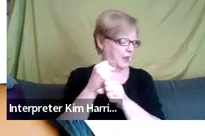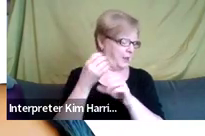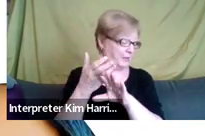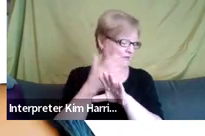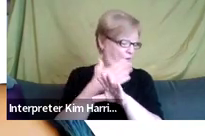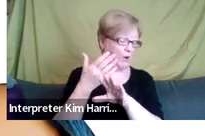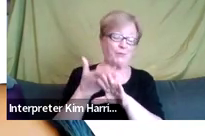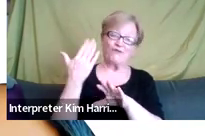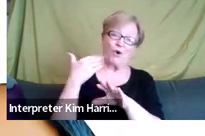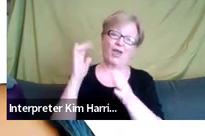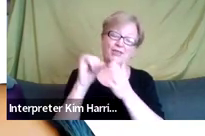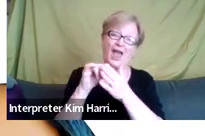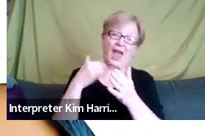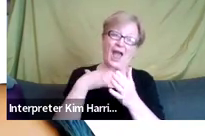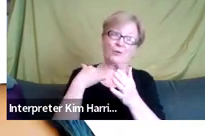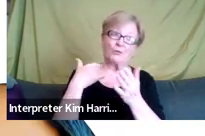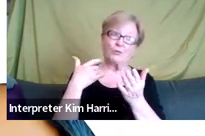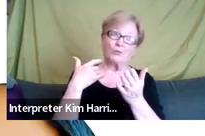was contracted. I was